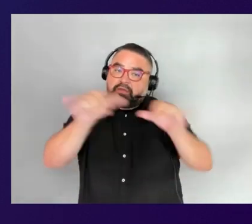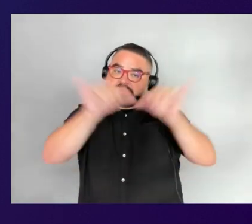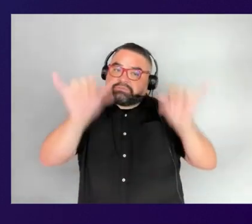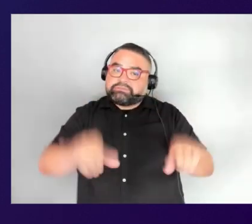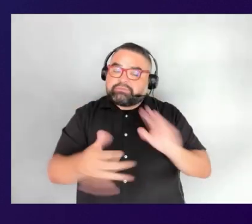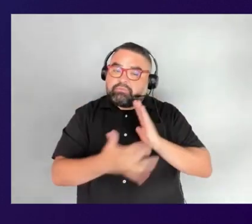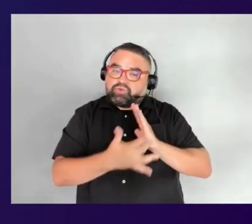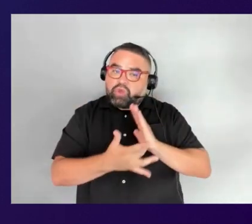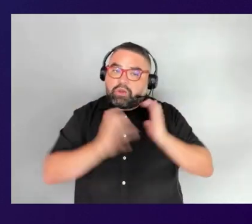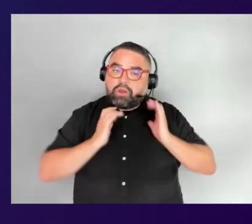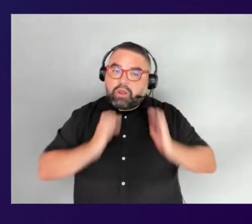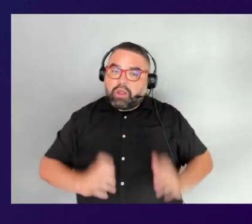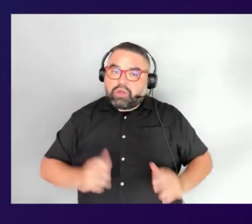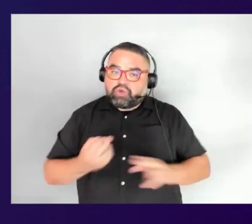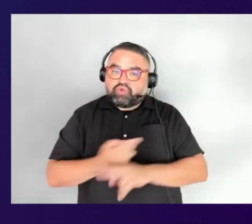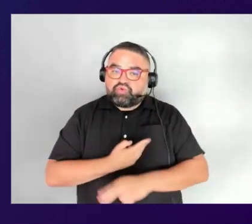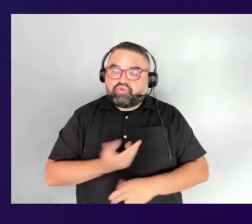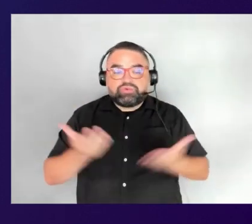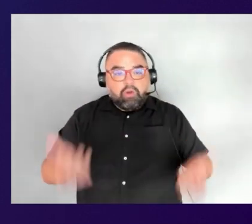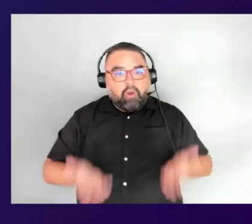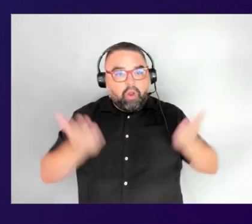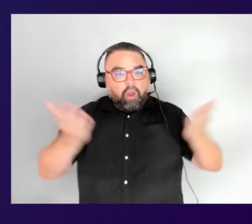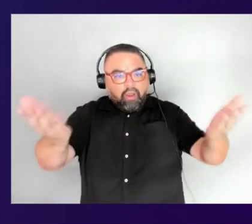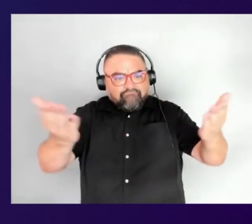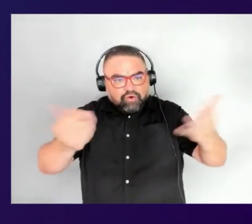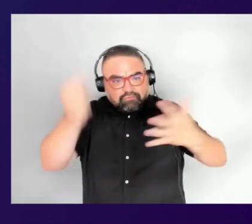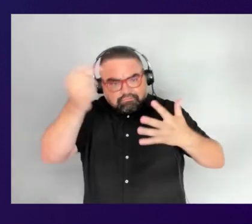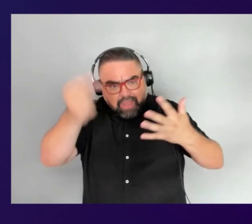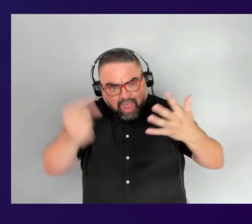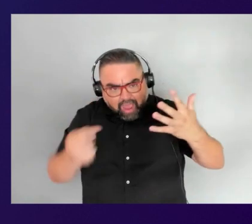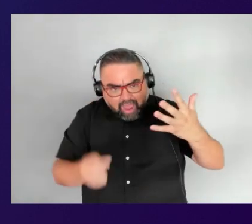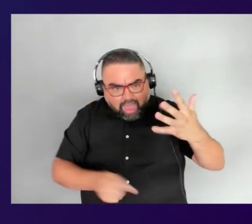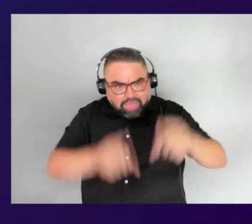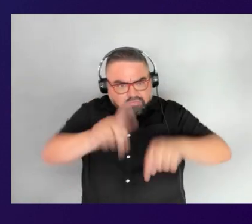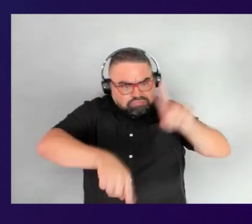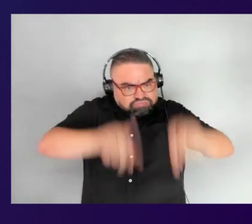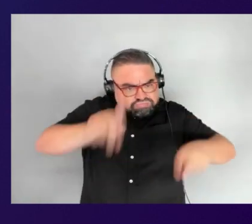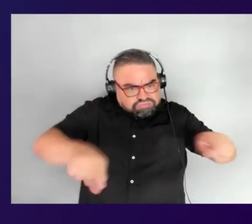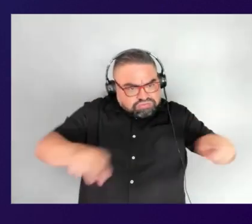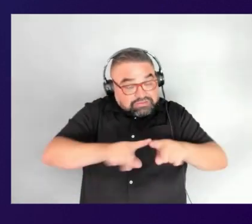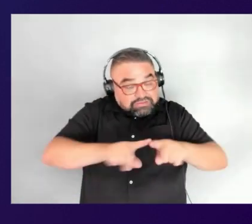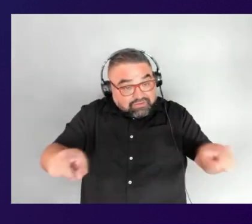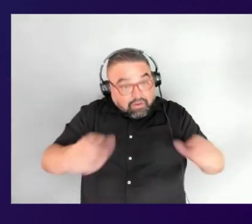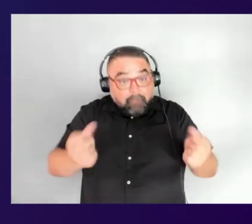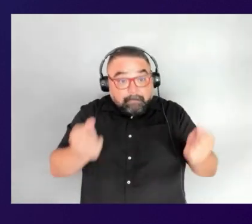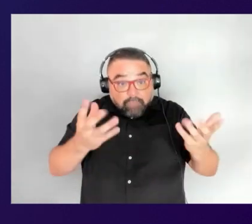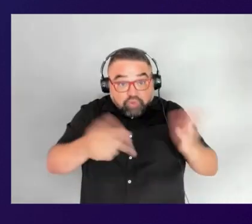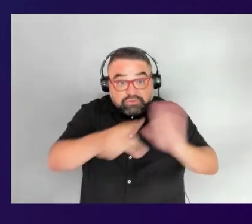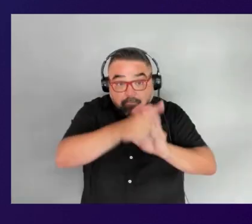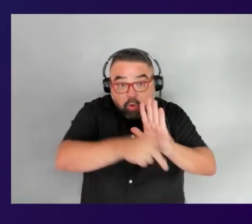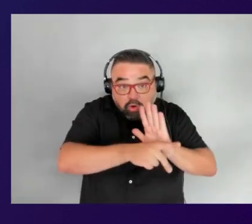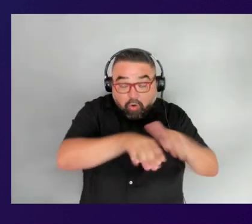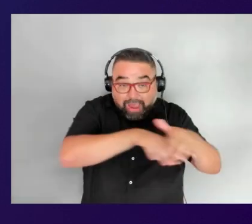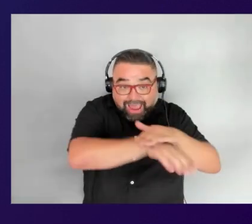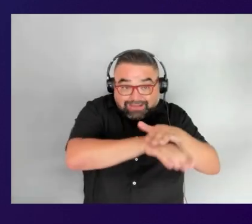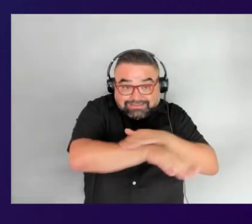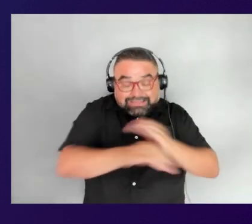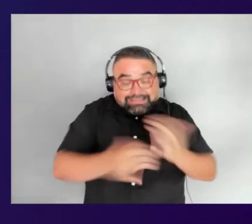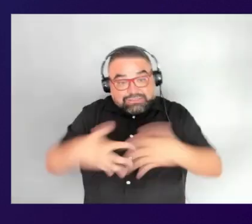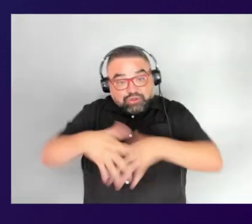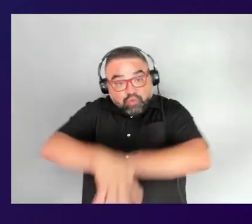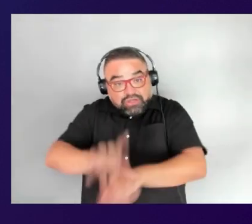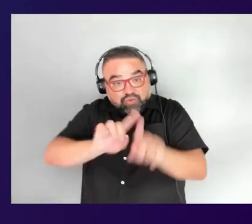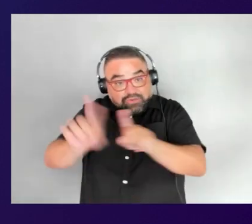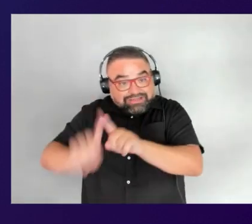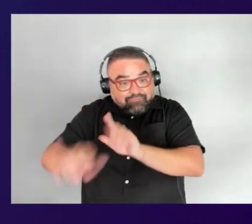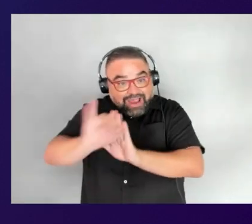it offers a wide range of data management features, whether it be multi-protocol access, integration with different identity stores, the ability